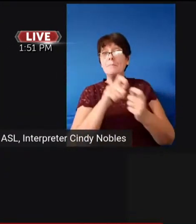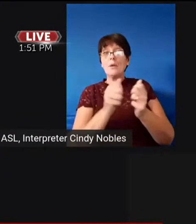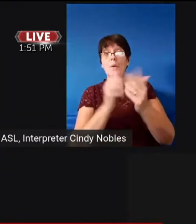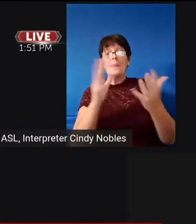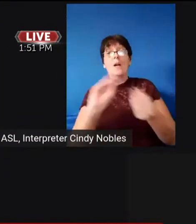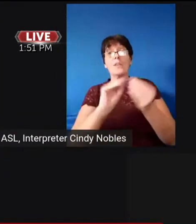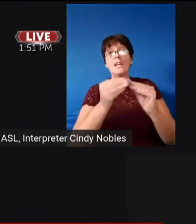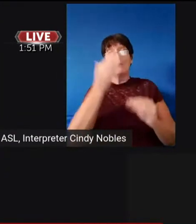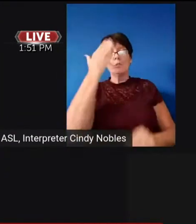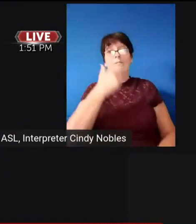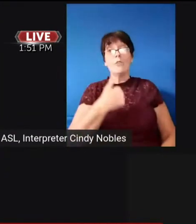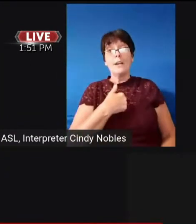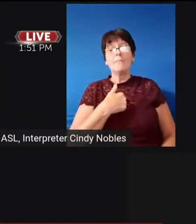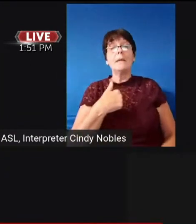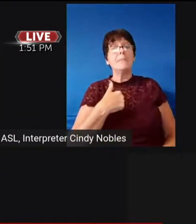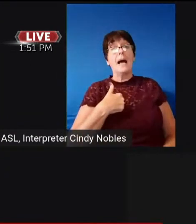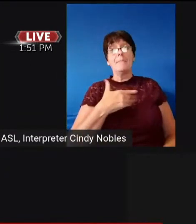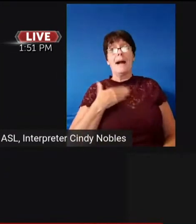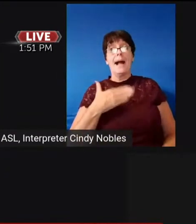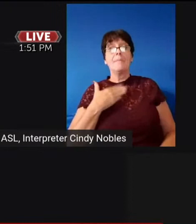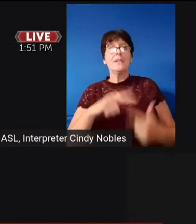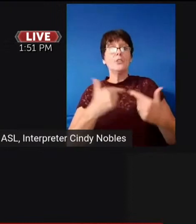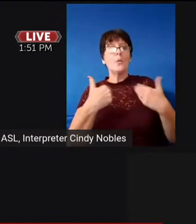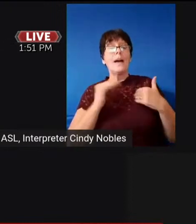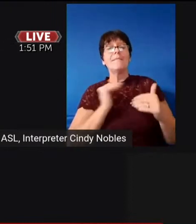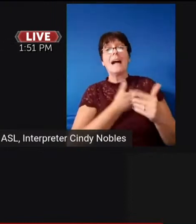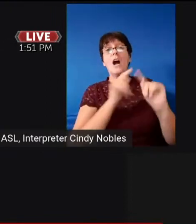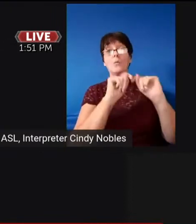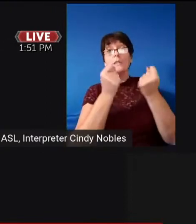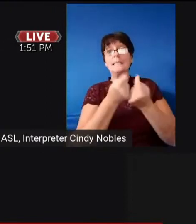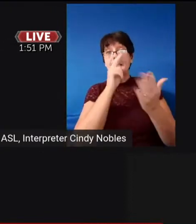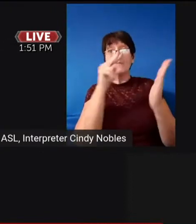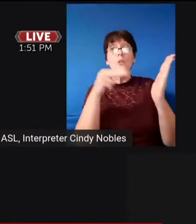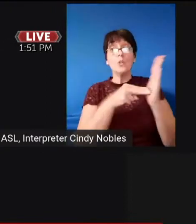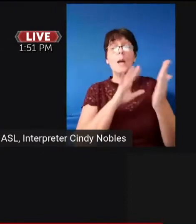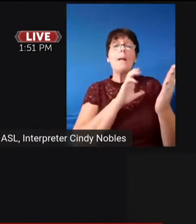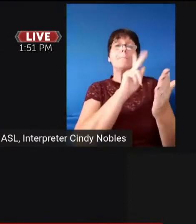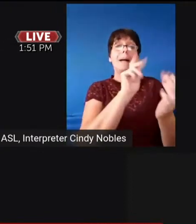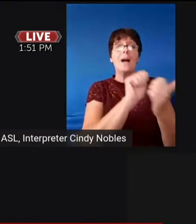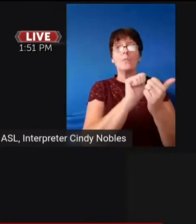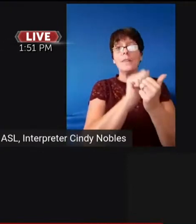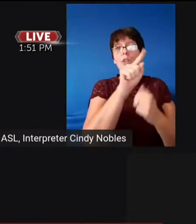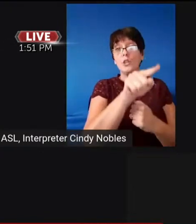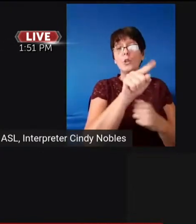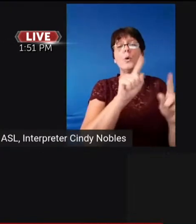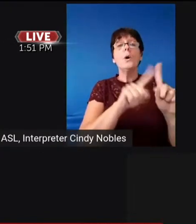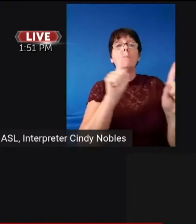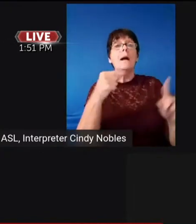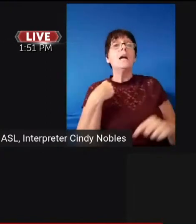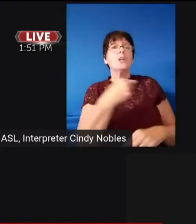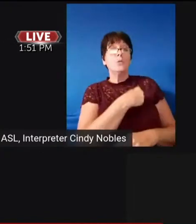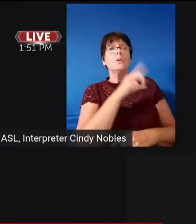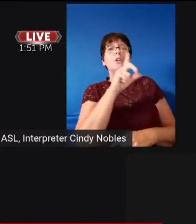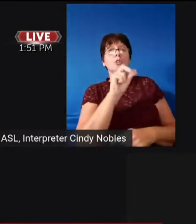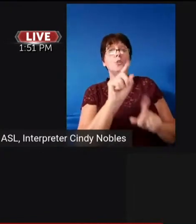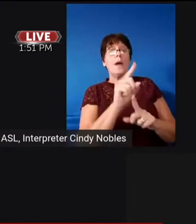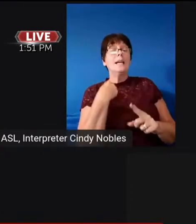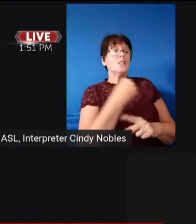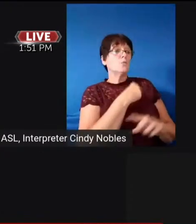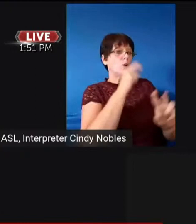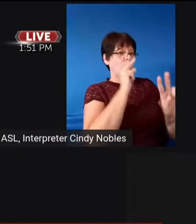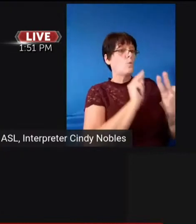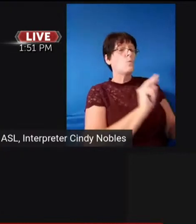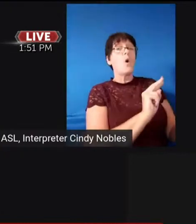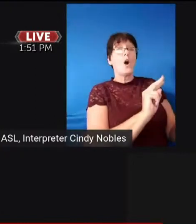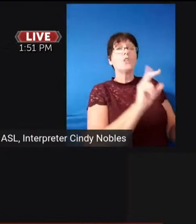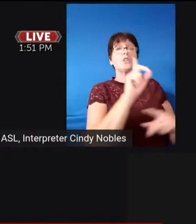of me at the moment. I'm happy to have our team look into it and get back to you. But we do, as we've been watching